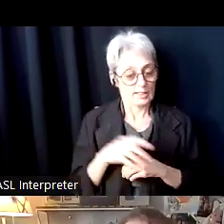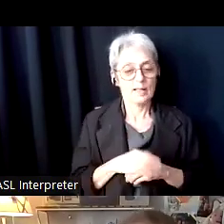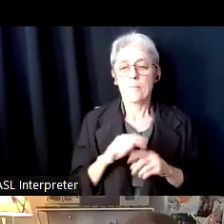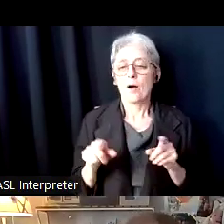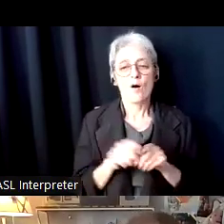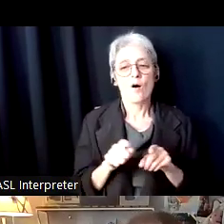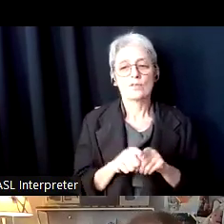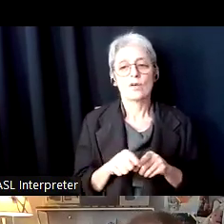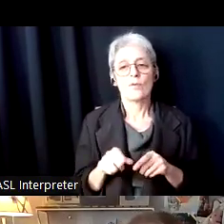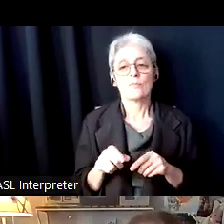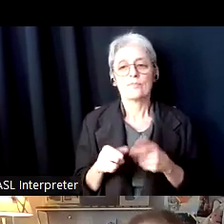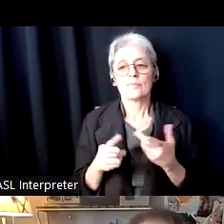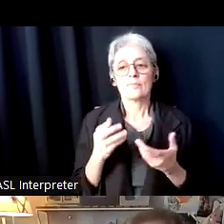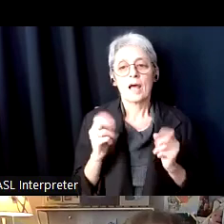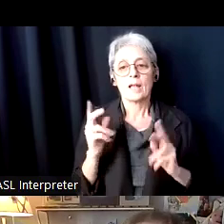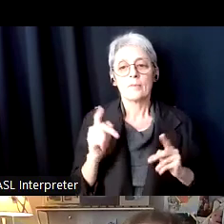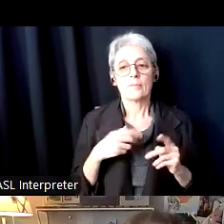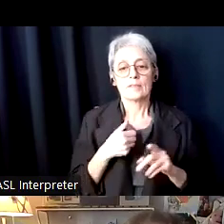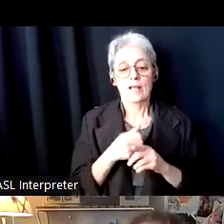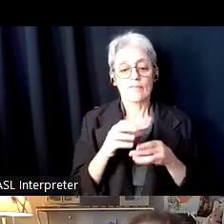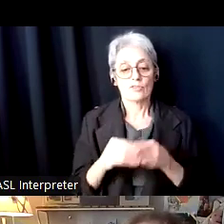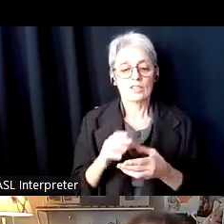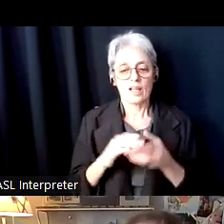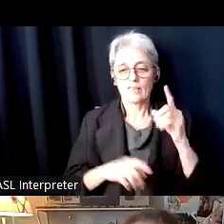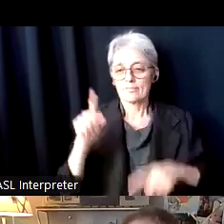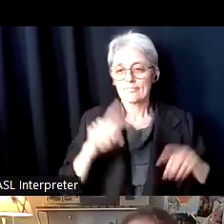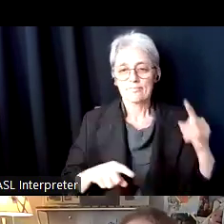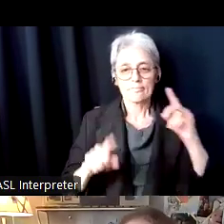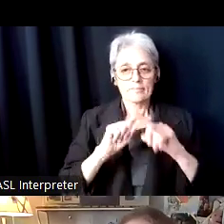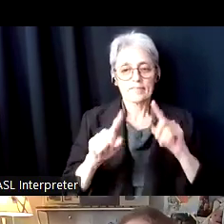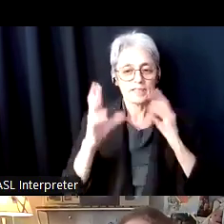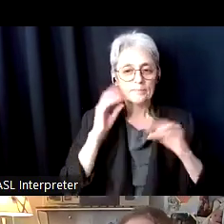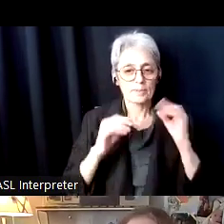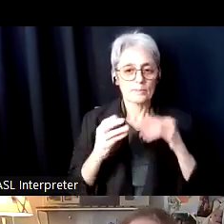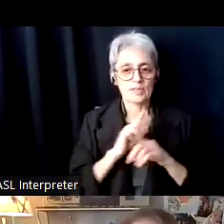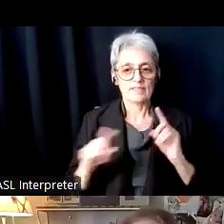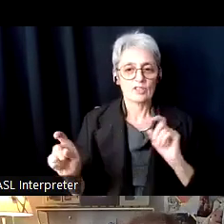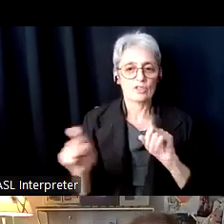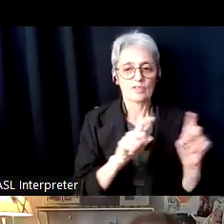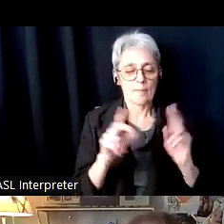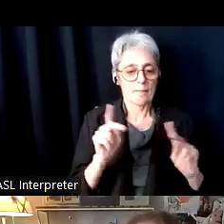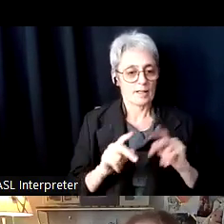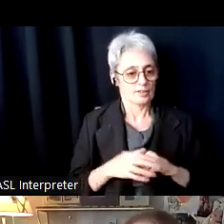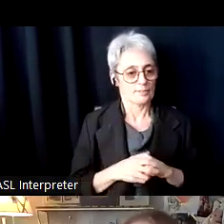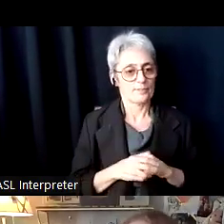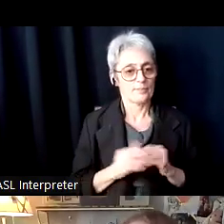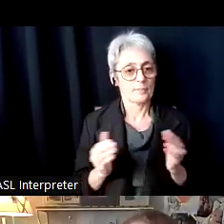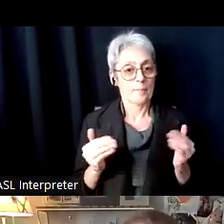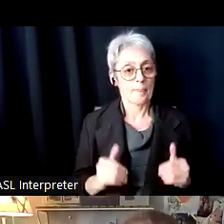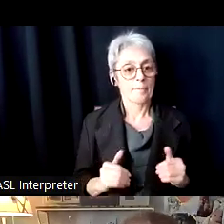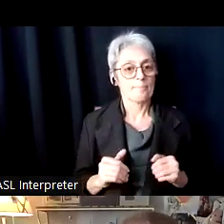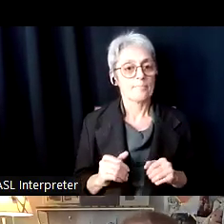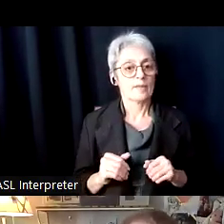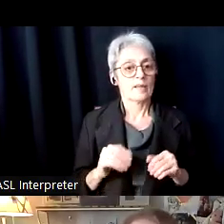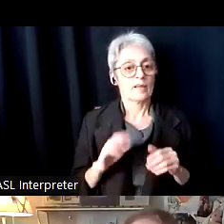are experiencing self-direction between our survey populations. On the next slide, we have a table showing the